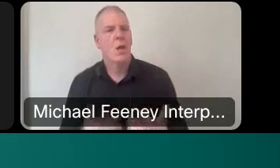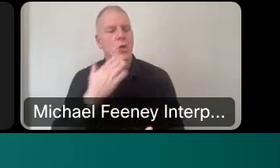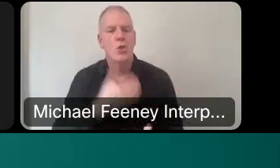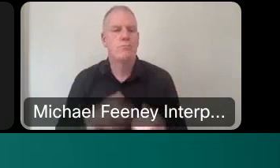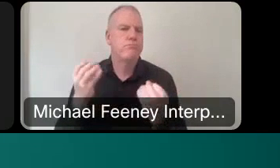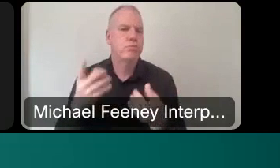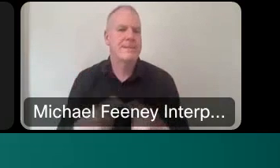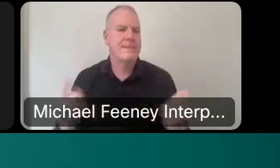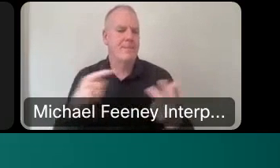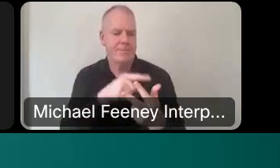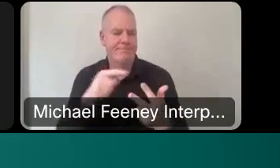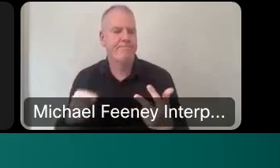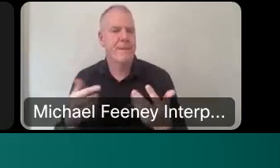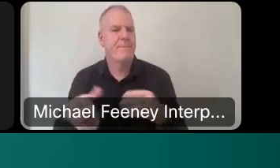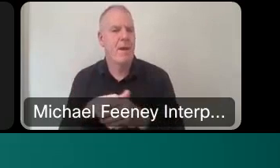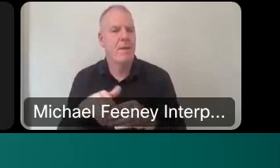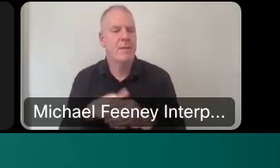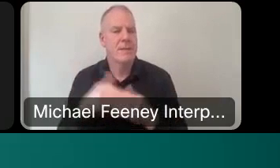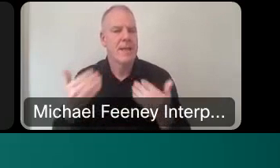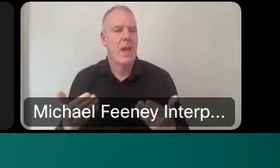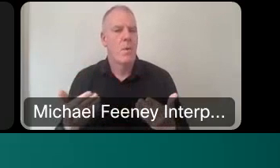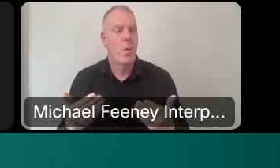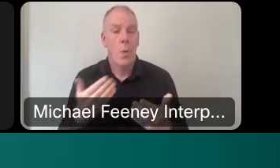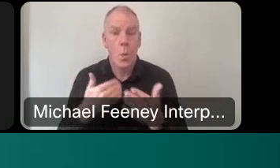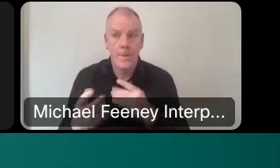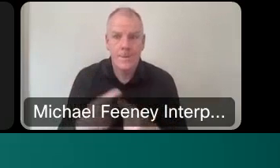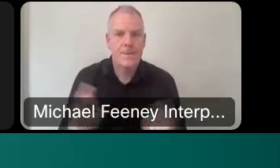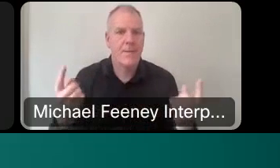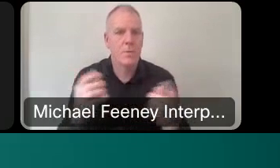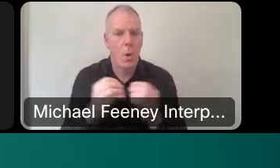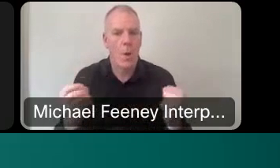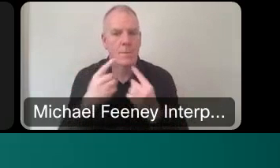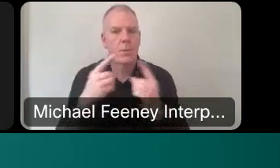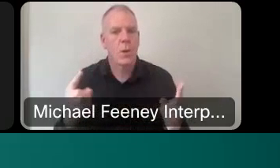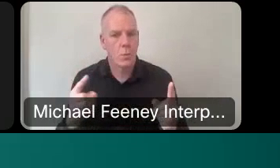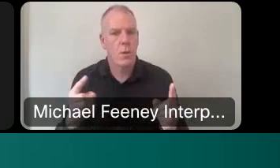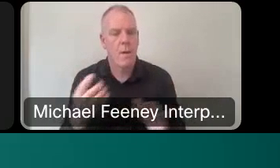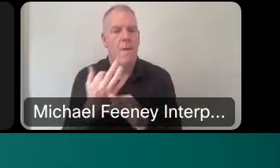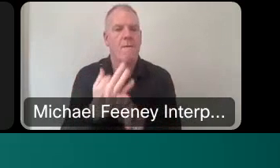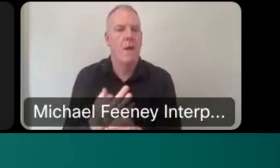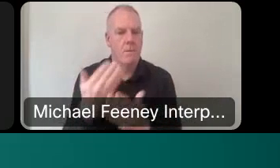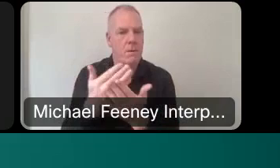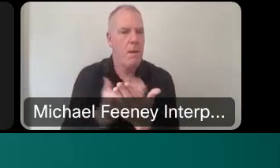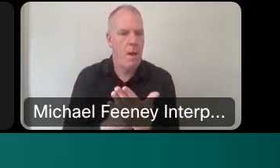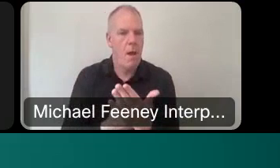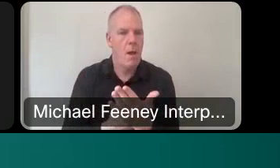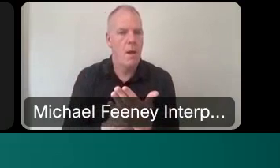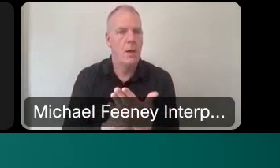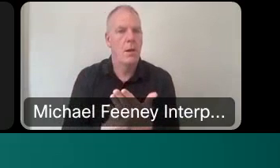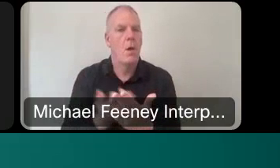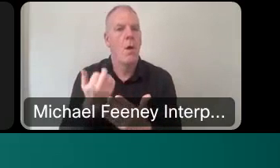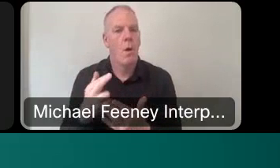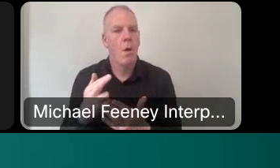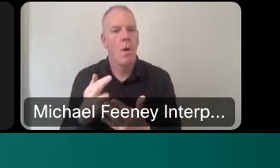of the differences for you now in relation to what is different about open disclosure under this legislative process as opposed to